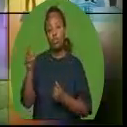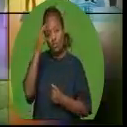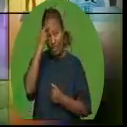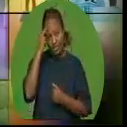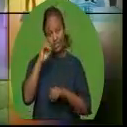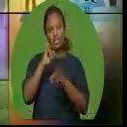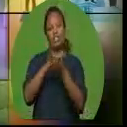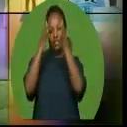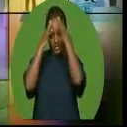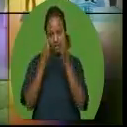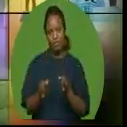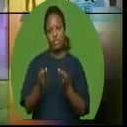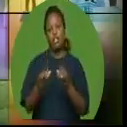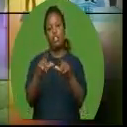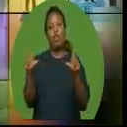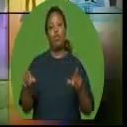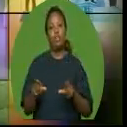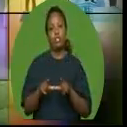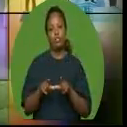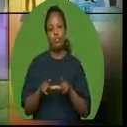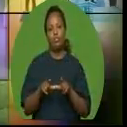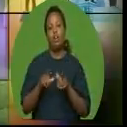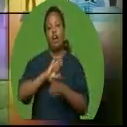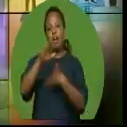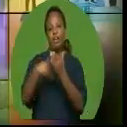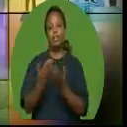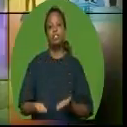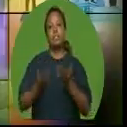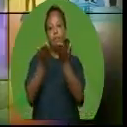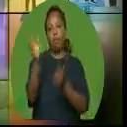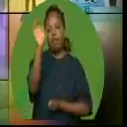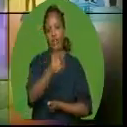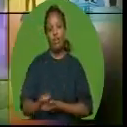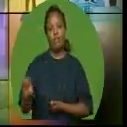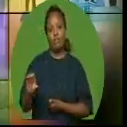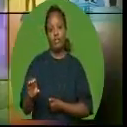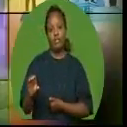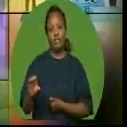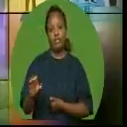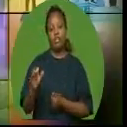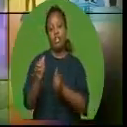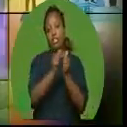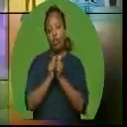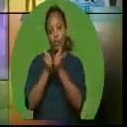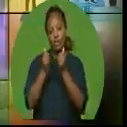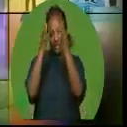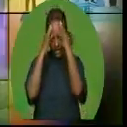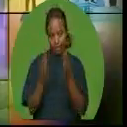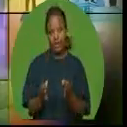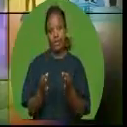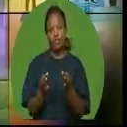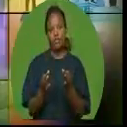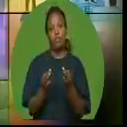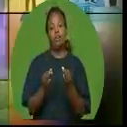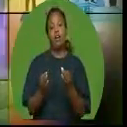those factors that determine the location of the aggregate supply curve. The common